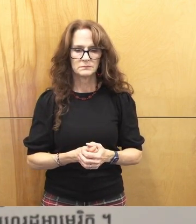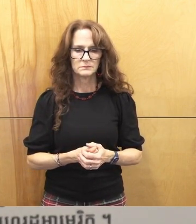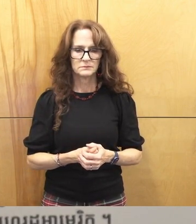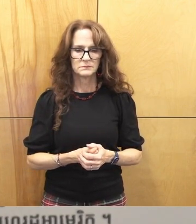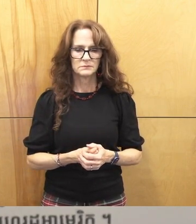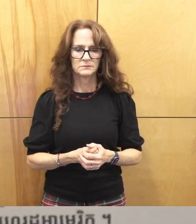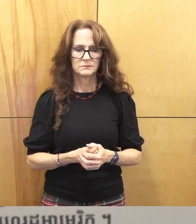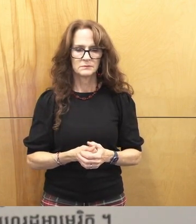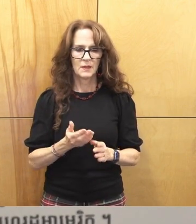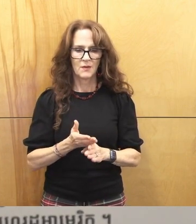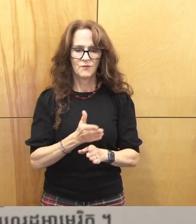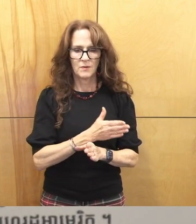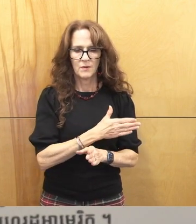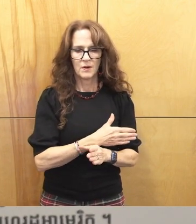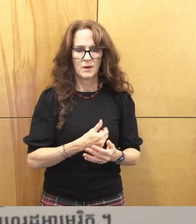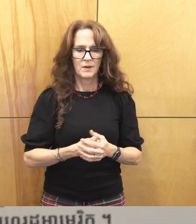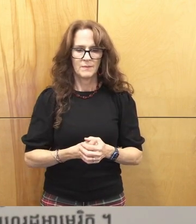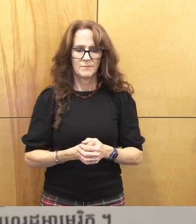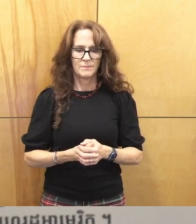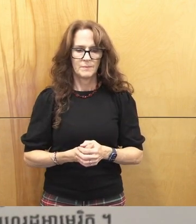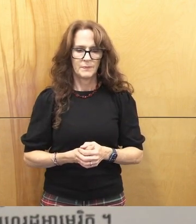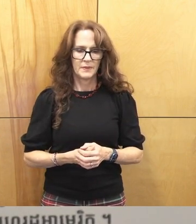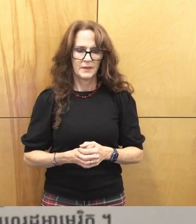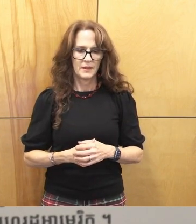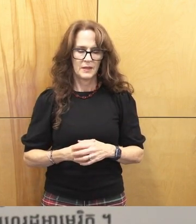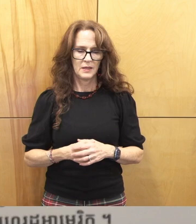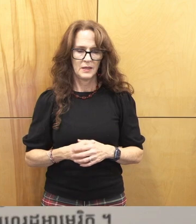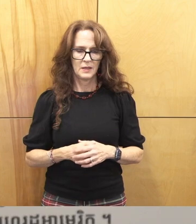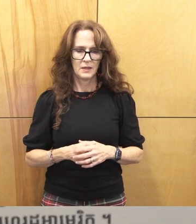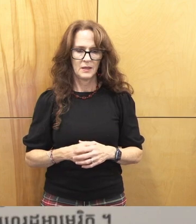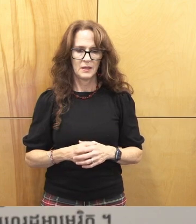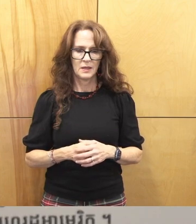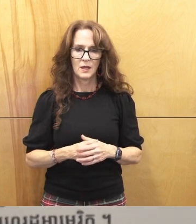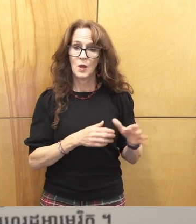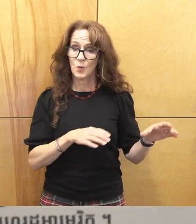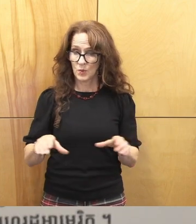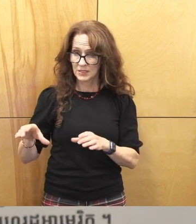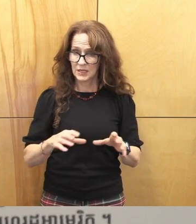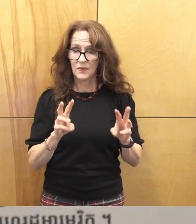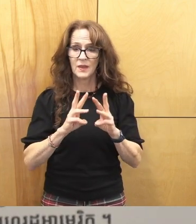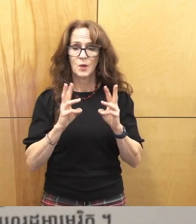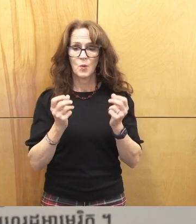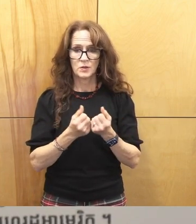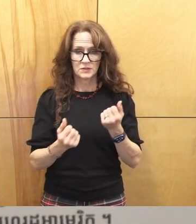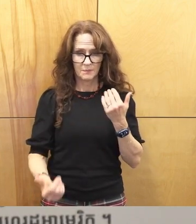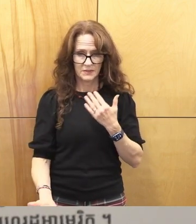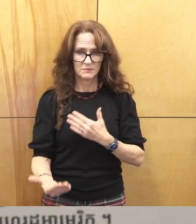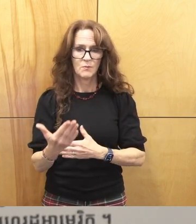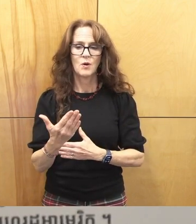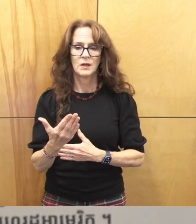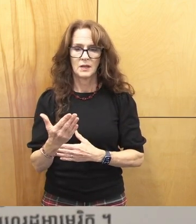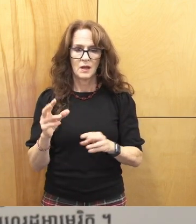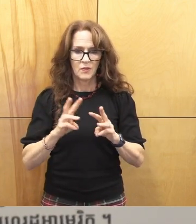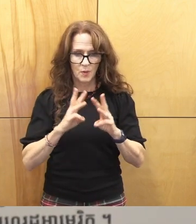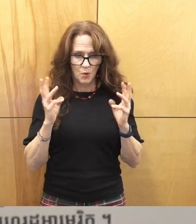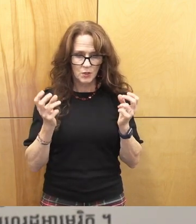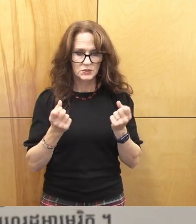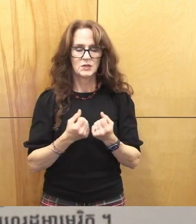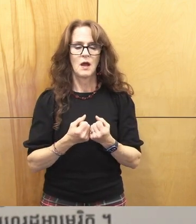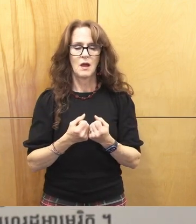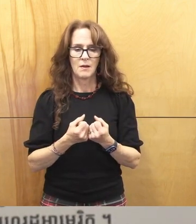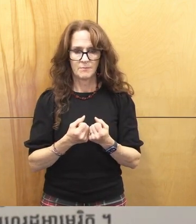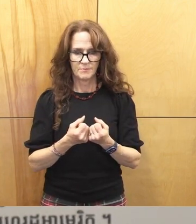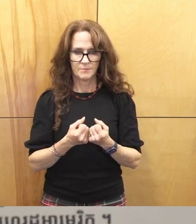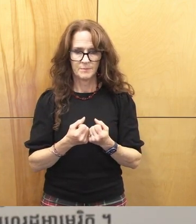report earlier, and say that we did do this workshop this morning, and the workshop was